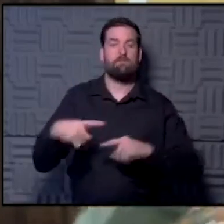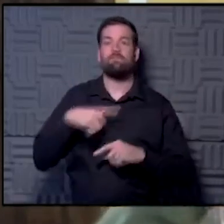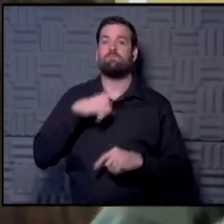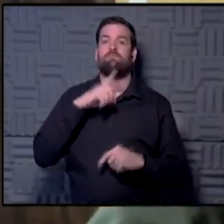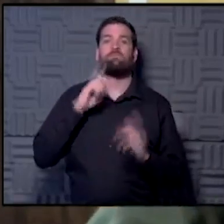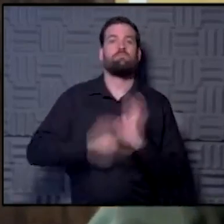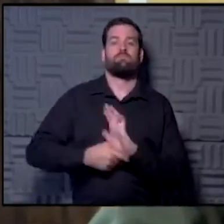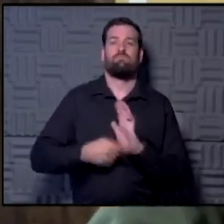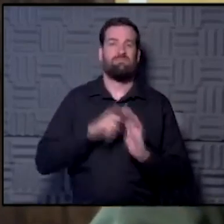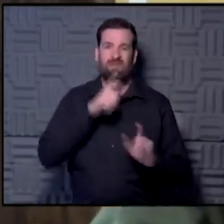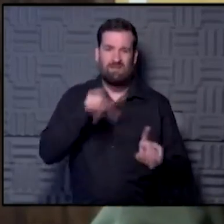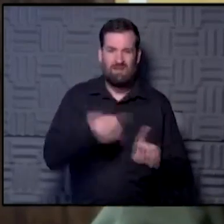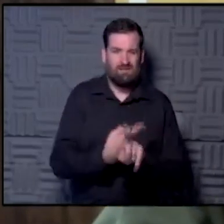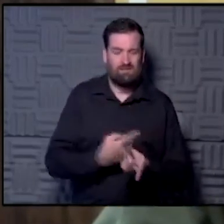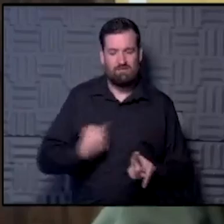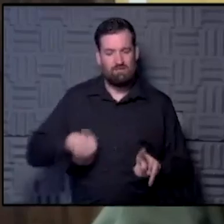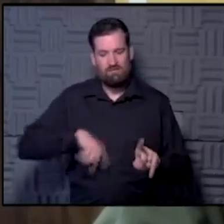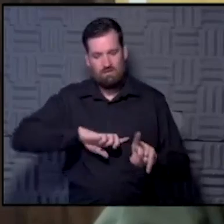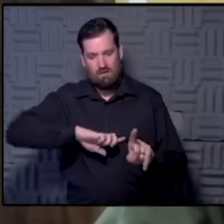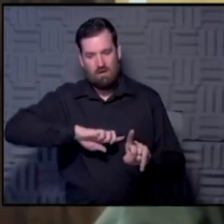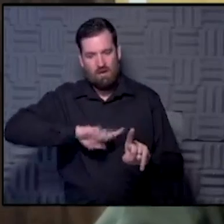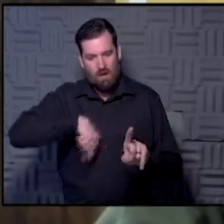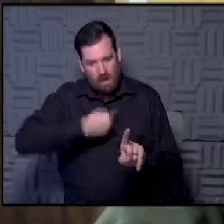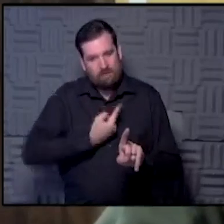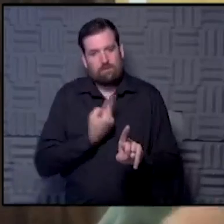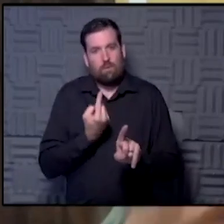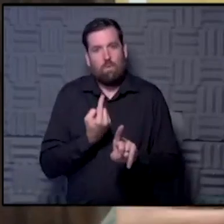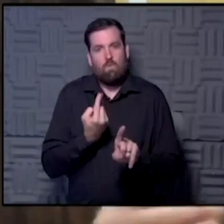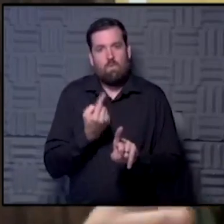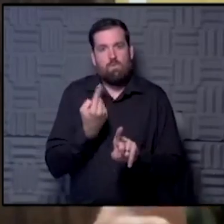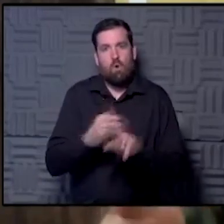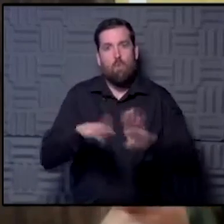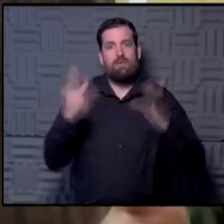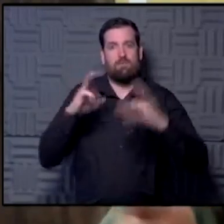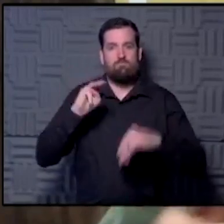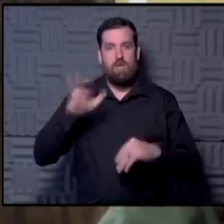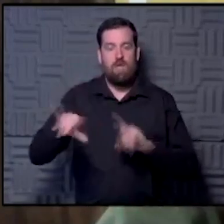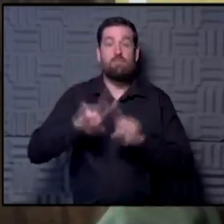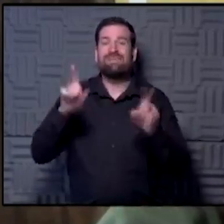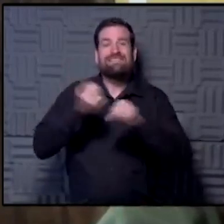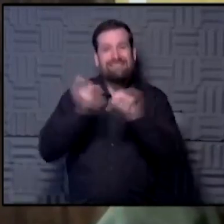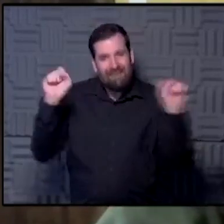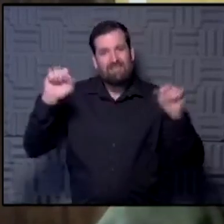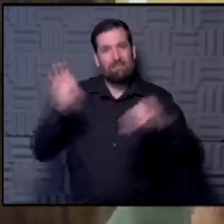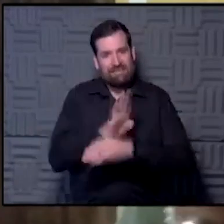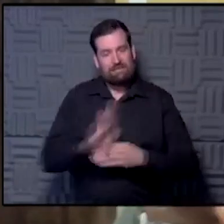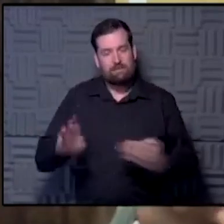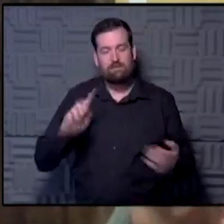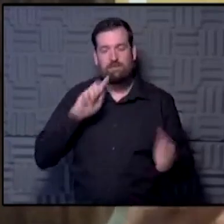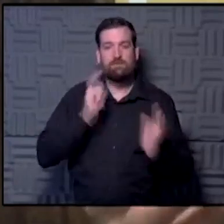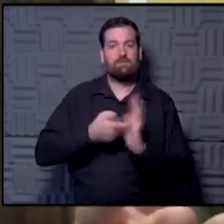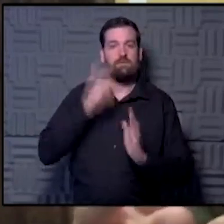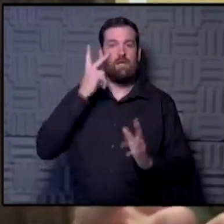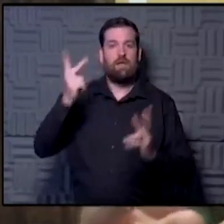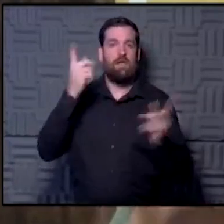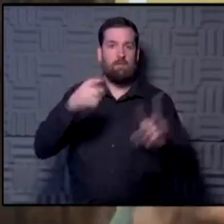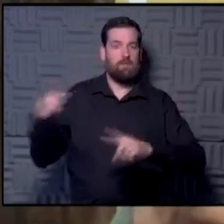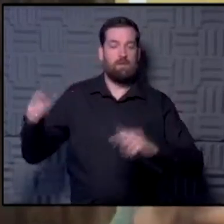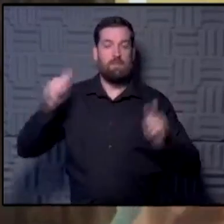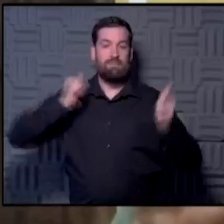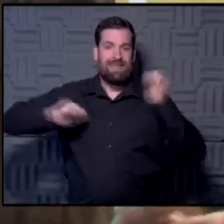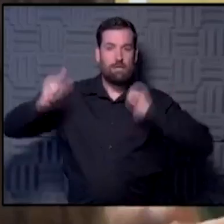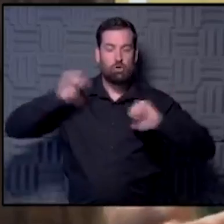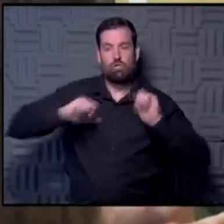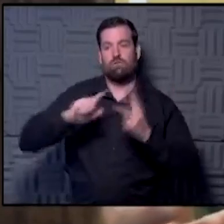wasn't just about us and about us opening in May. It was about saving an entire industry. I mean, we're seeing what's happening with theater right now, what's happening with